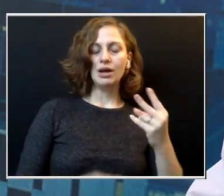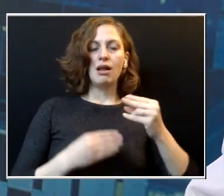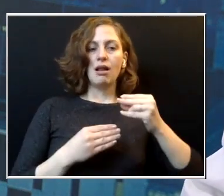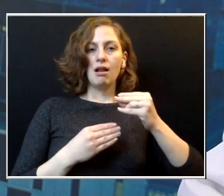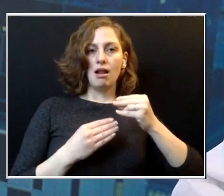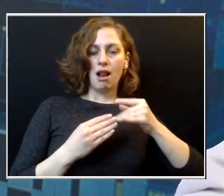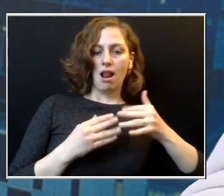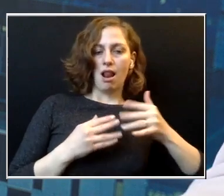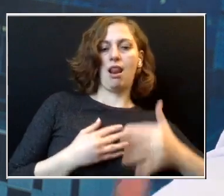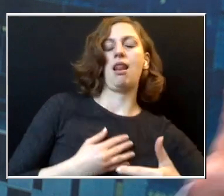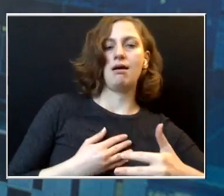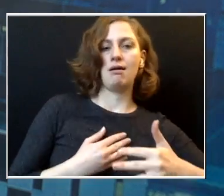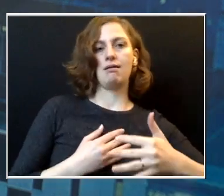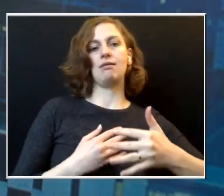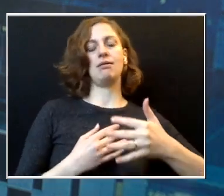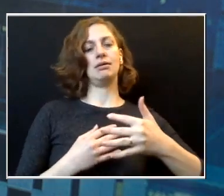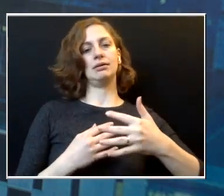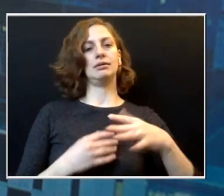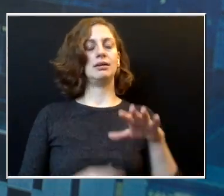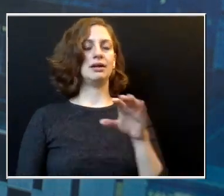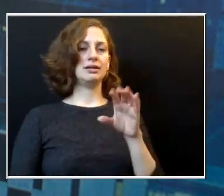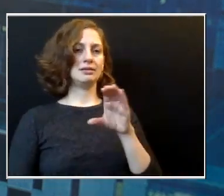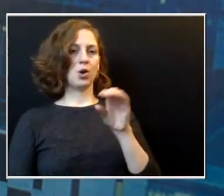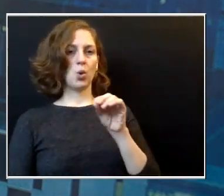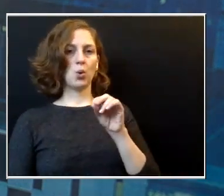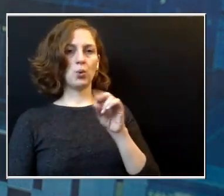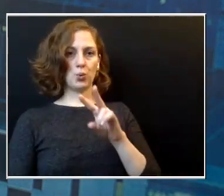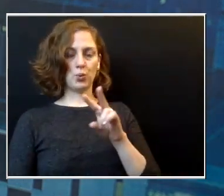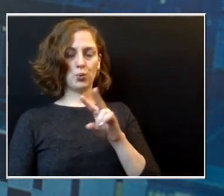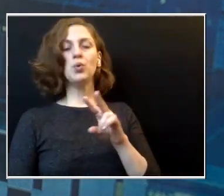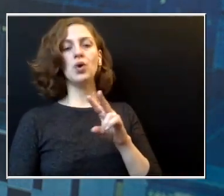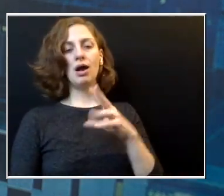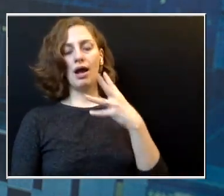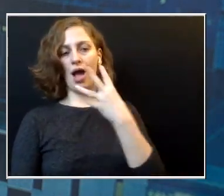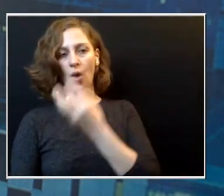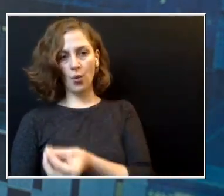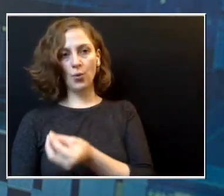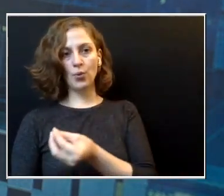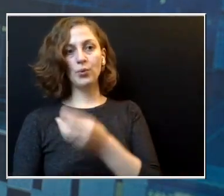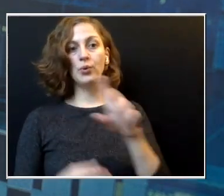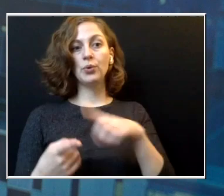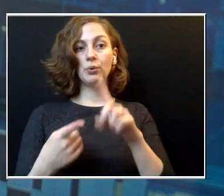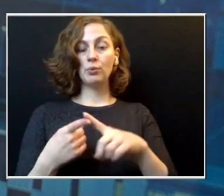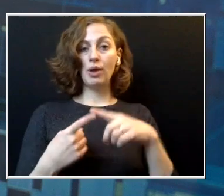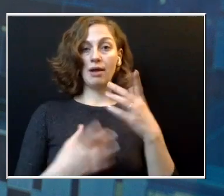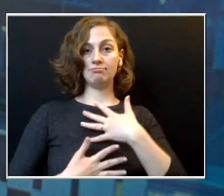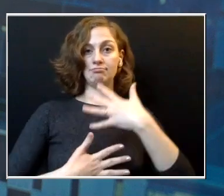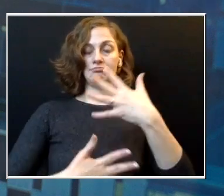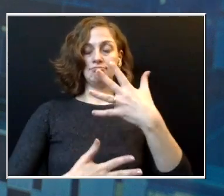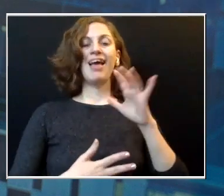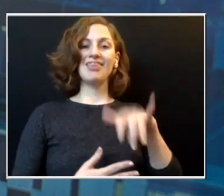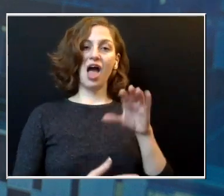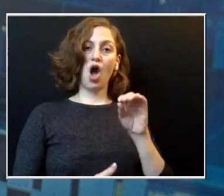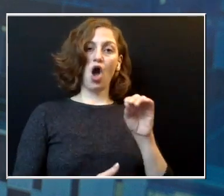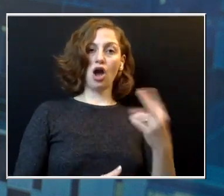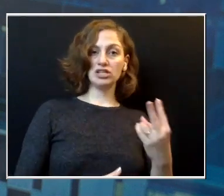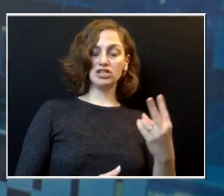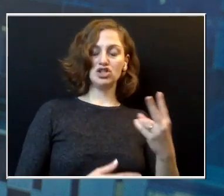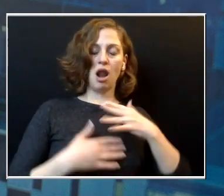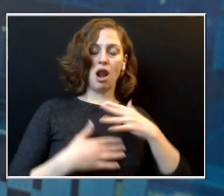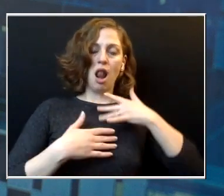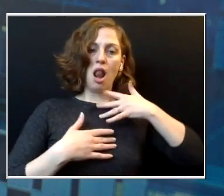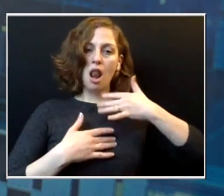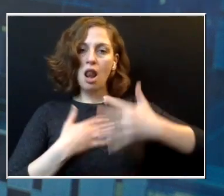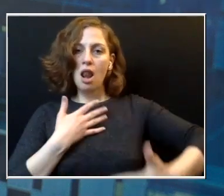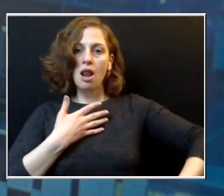our lungs. When we take that deep breath in, the oxygen moves into our bloodstream. Now imagine taking a deep breath, filling your